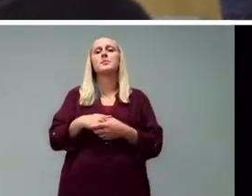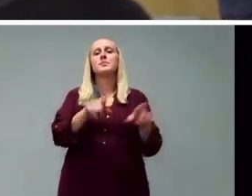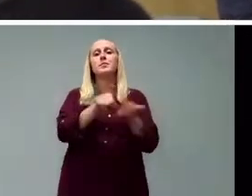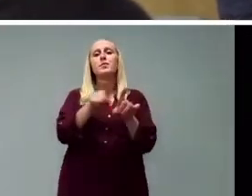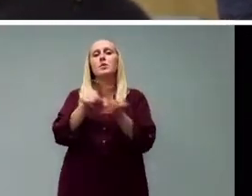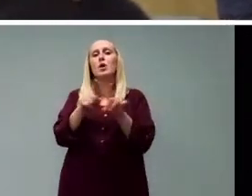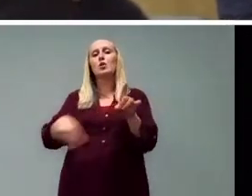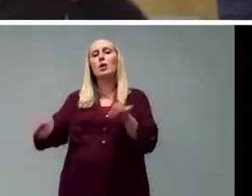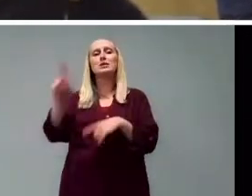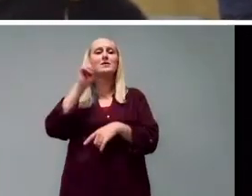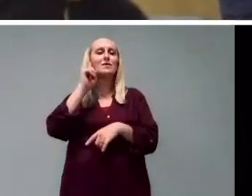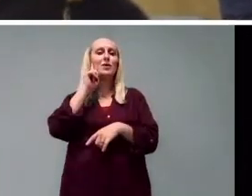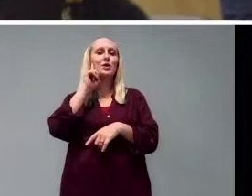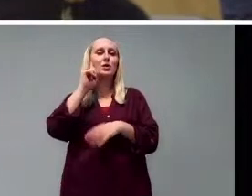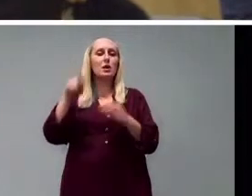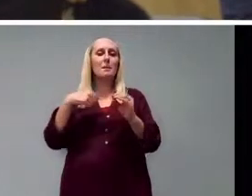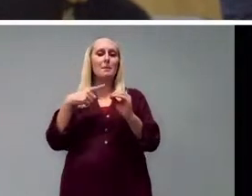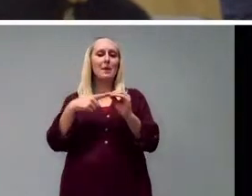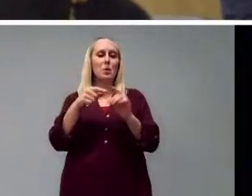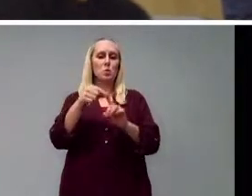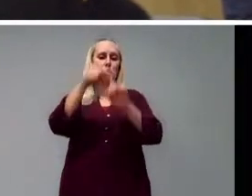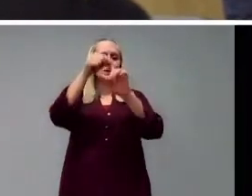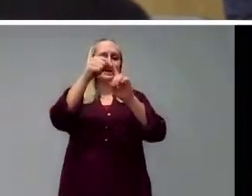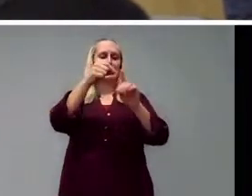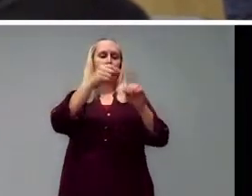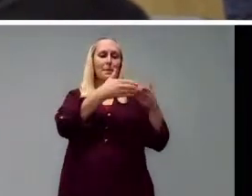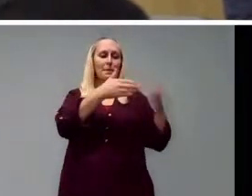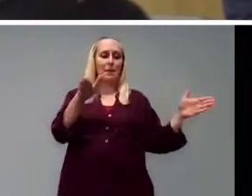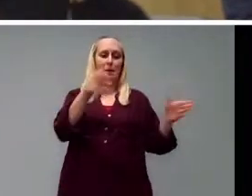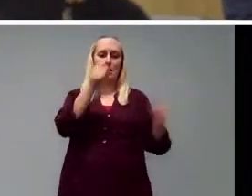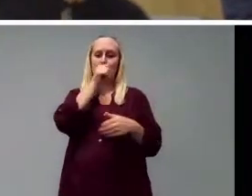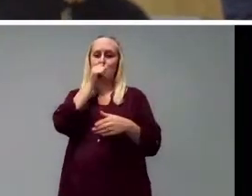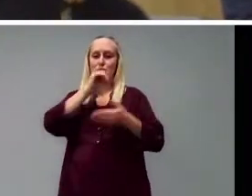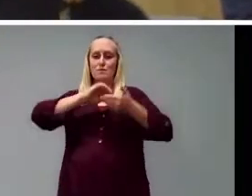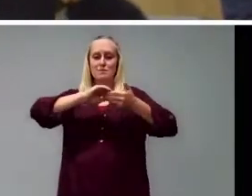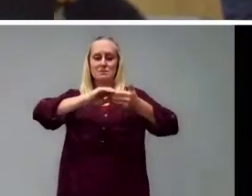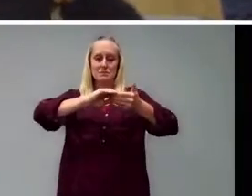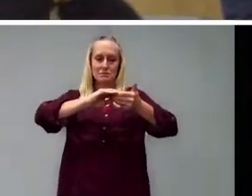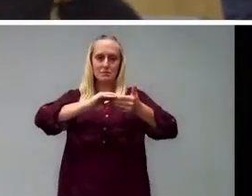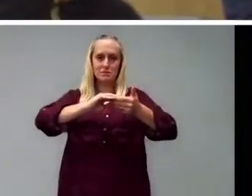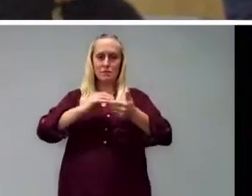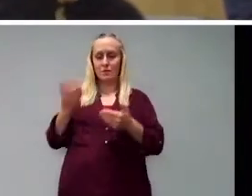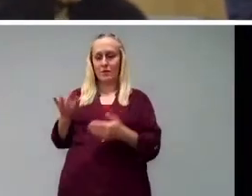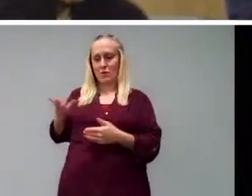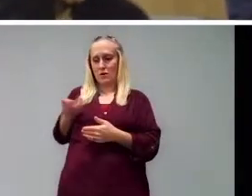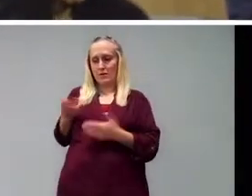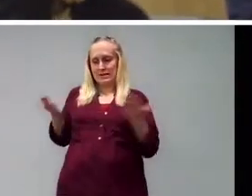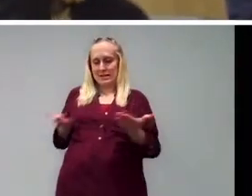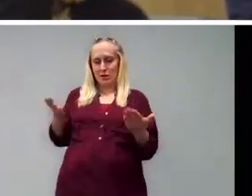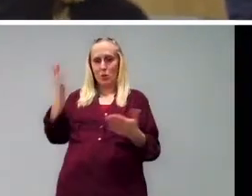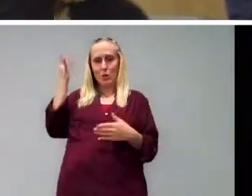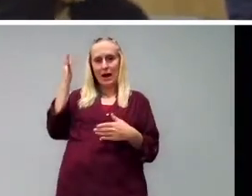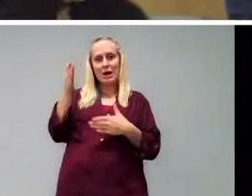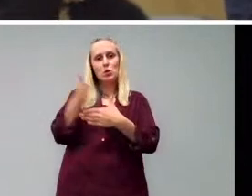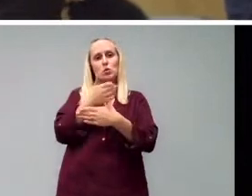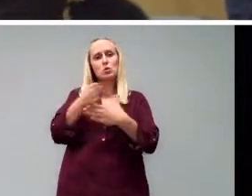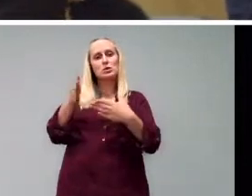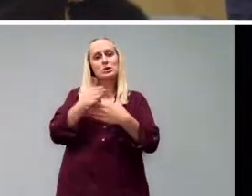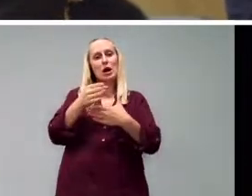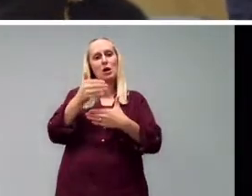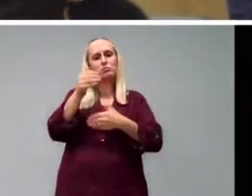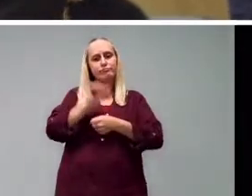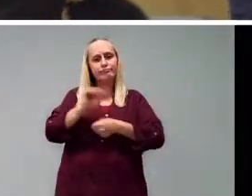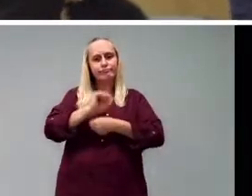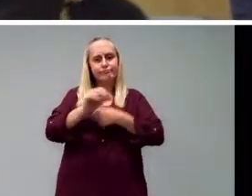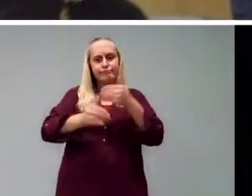unique public-private partnership. What we are here to do this evening, the four of us, is to really share the operational side of what takes